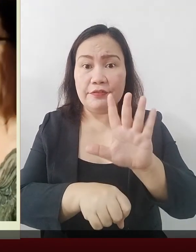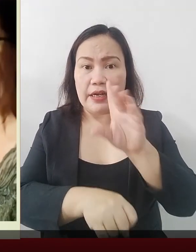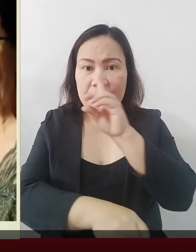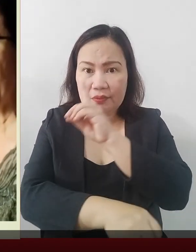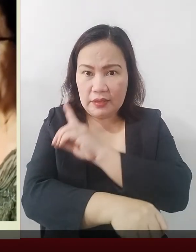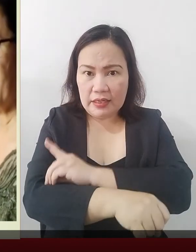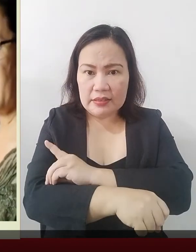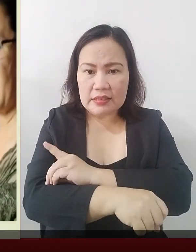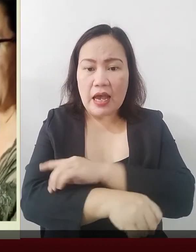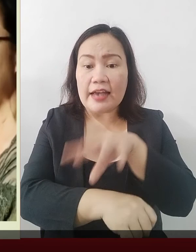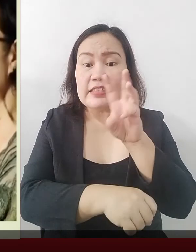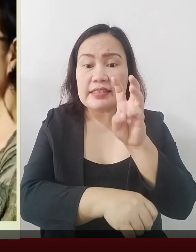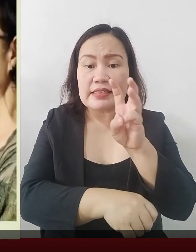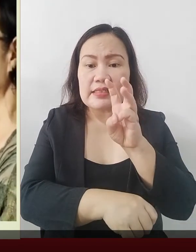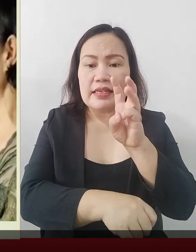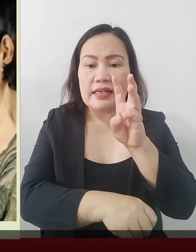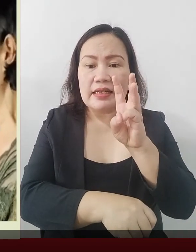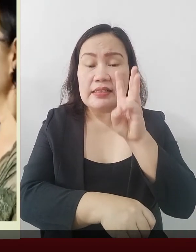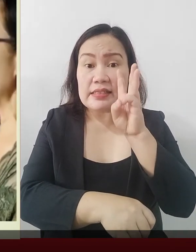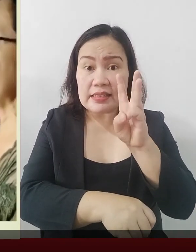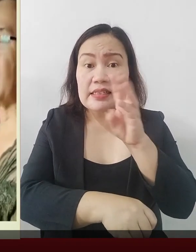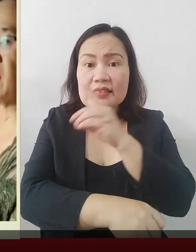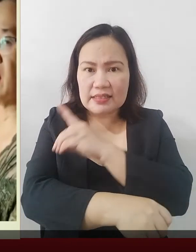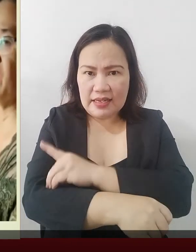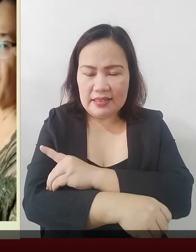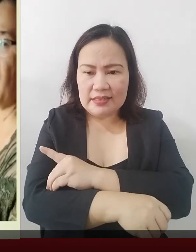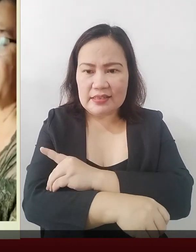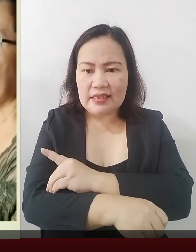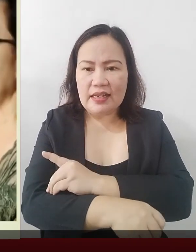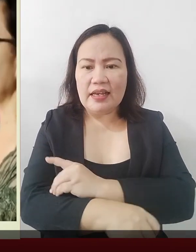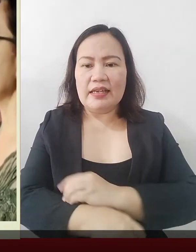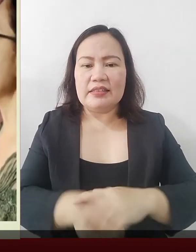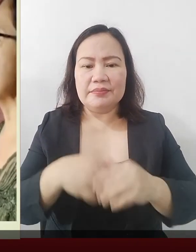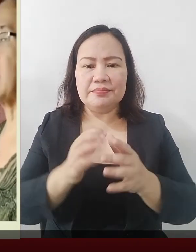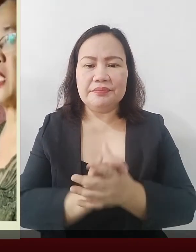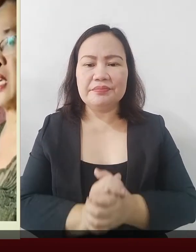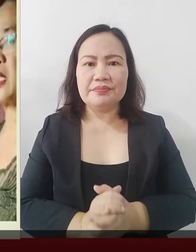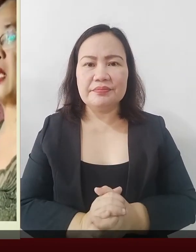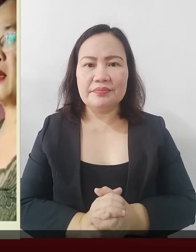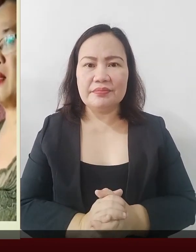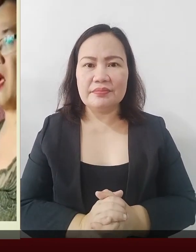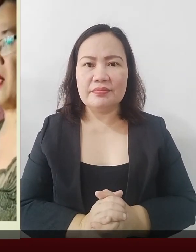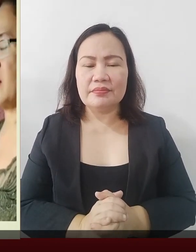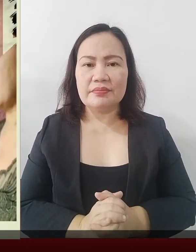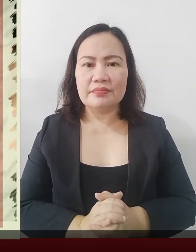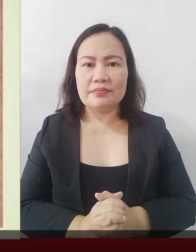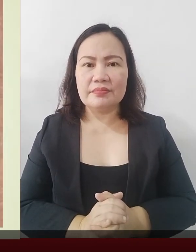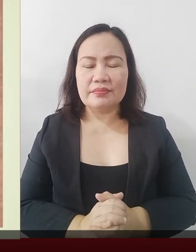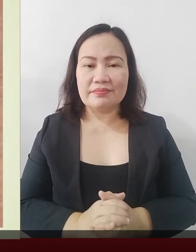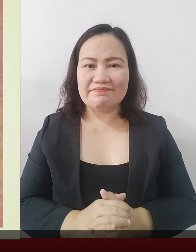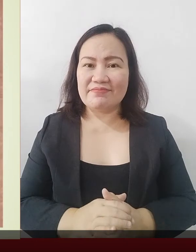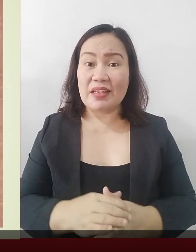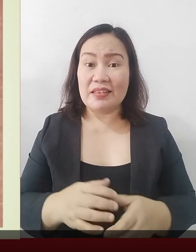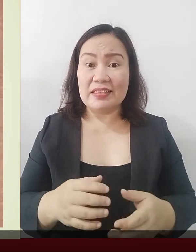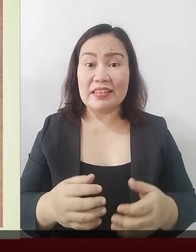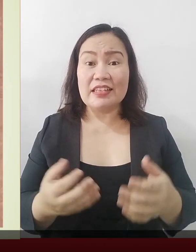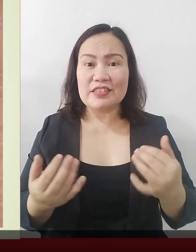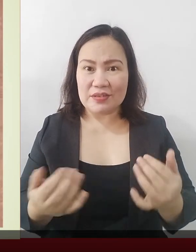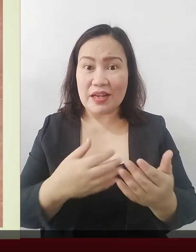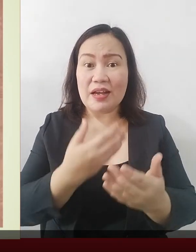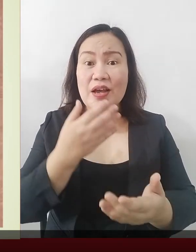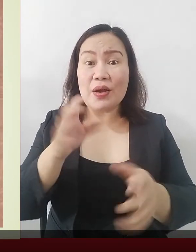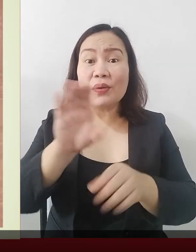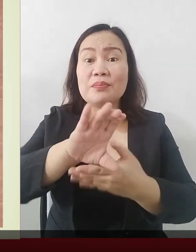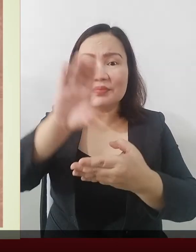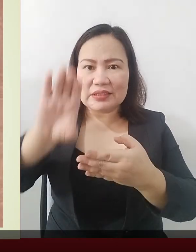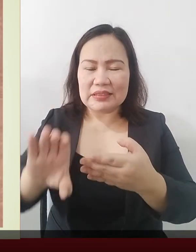are 5 men needed to finish the job in 6 days. That's all